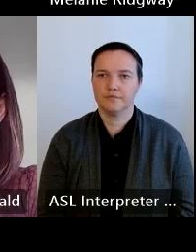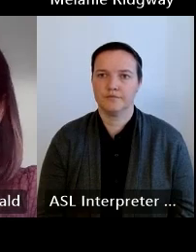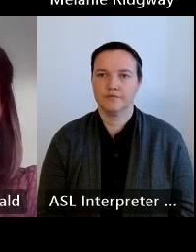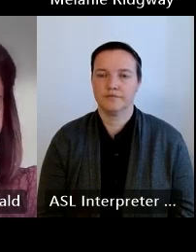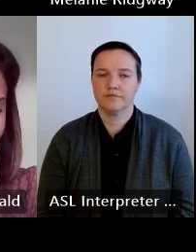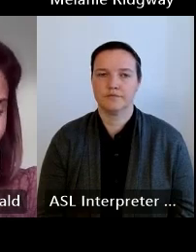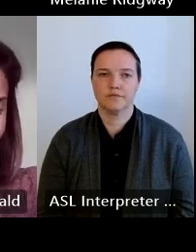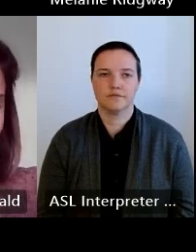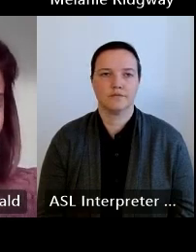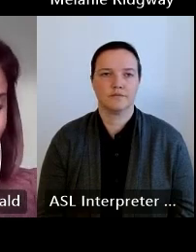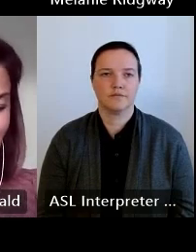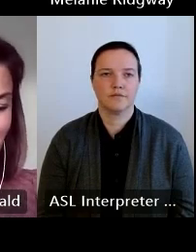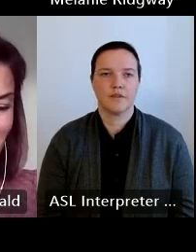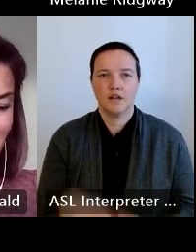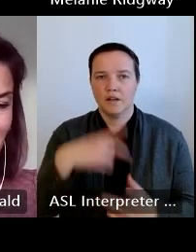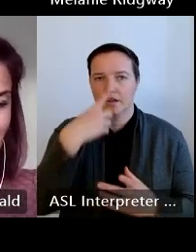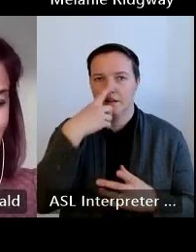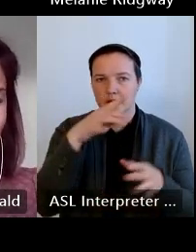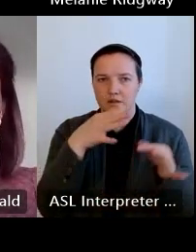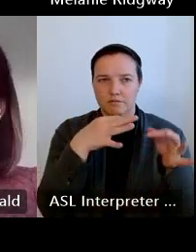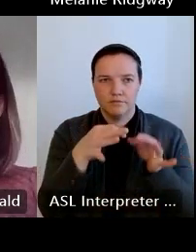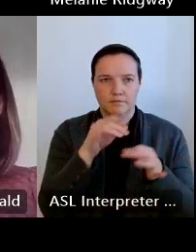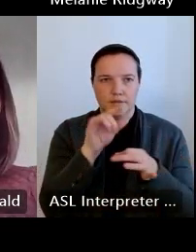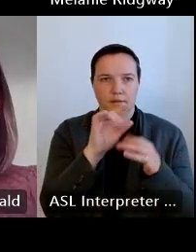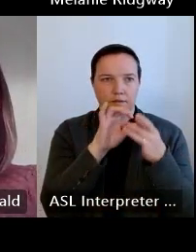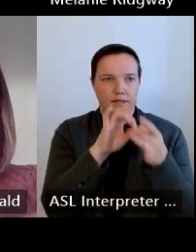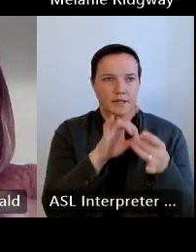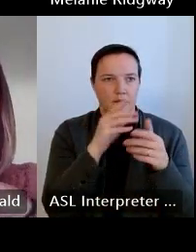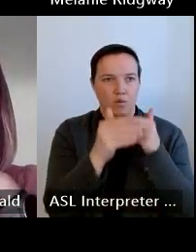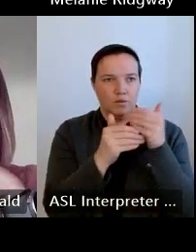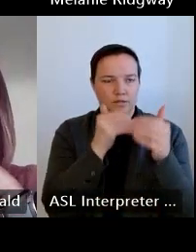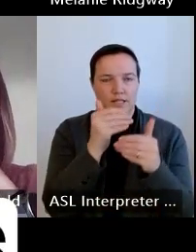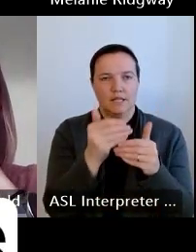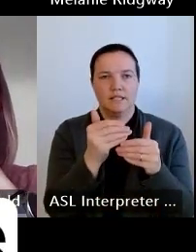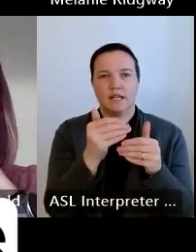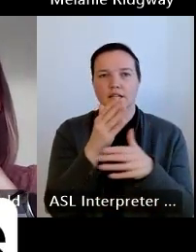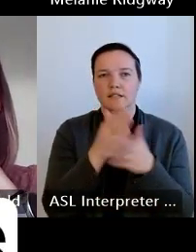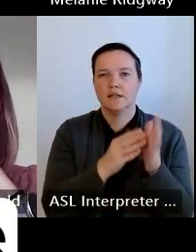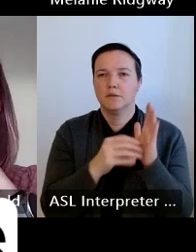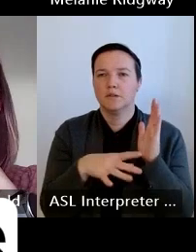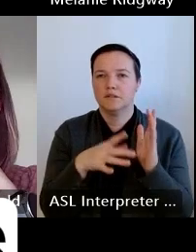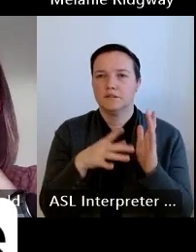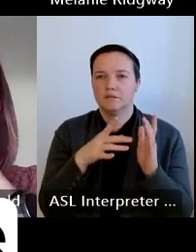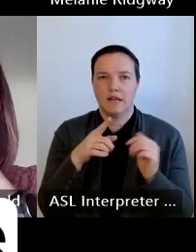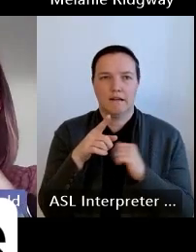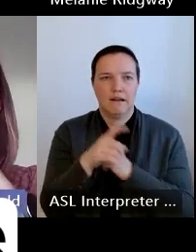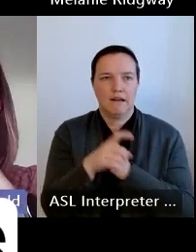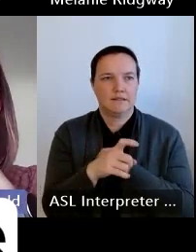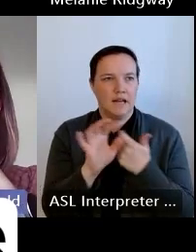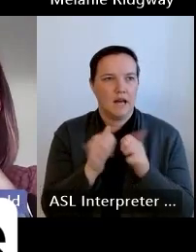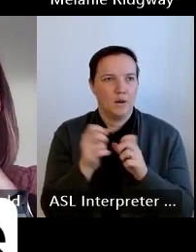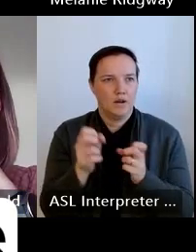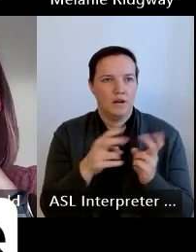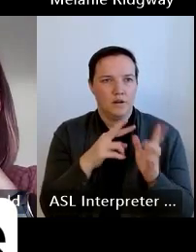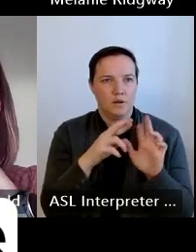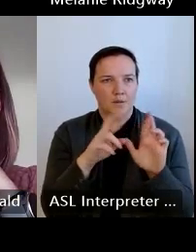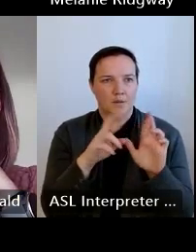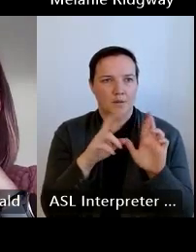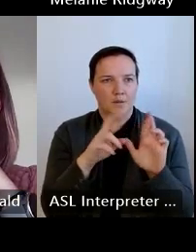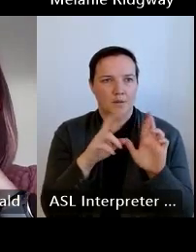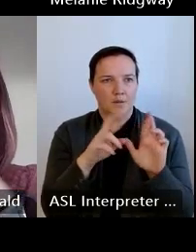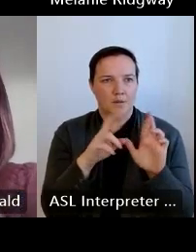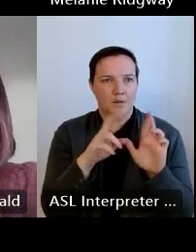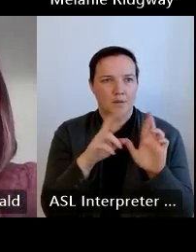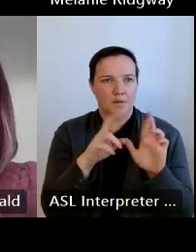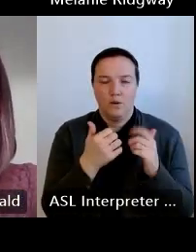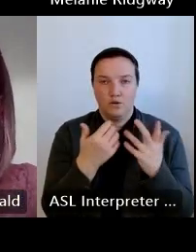Can you just maybe touch on the process? I have a few students asking about uploading their resume. What does Mhm. that look like? And is